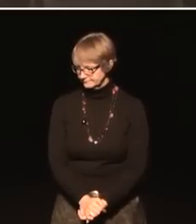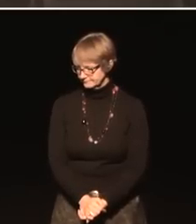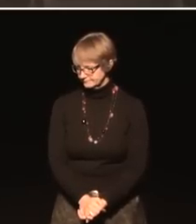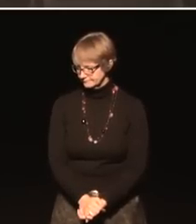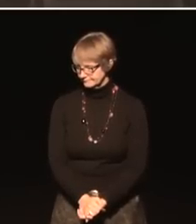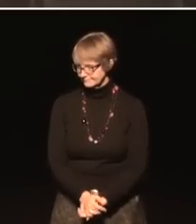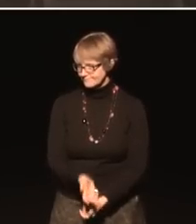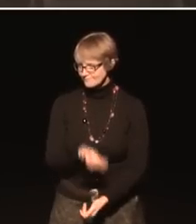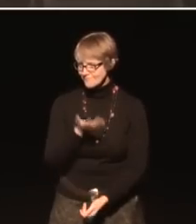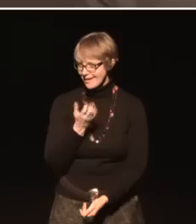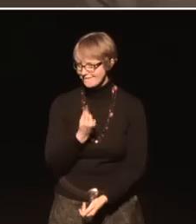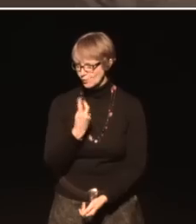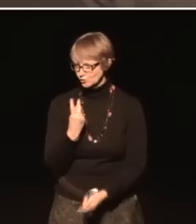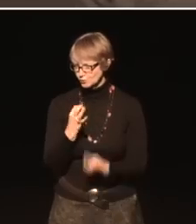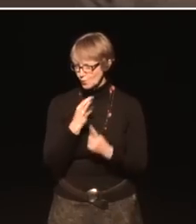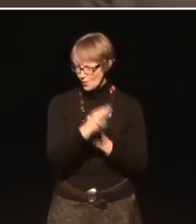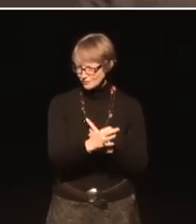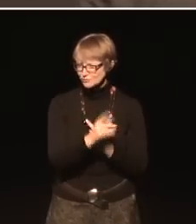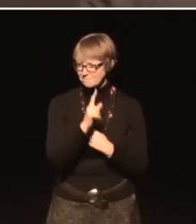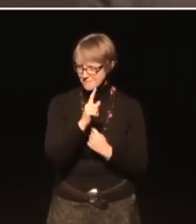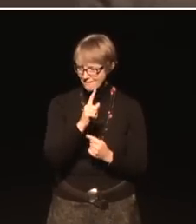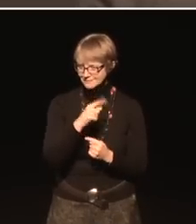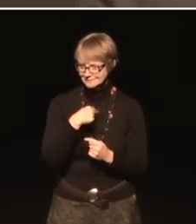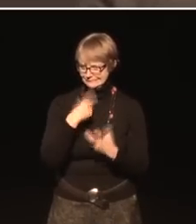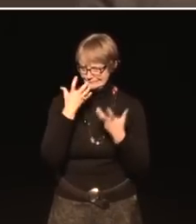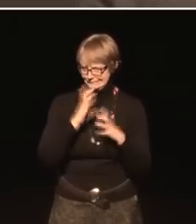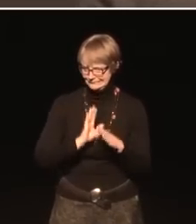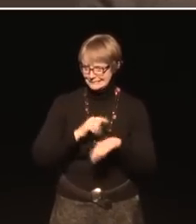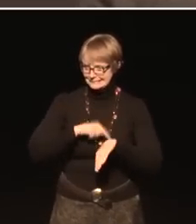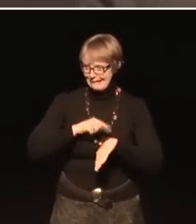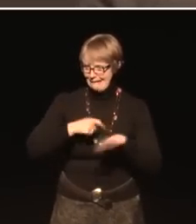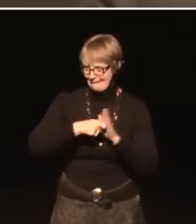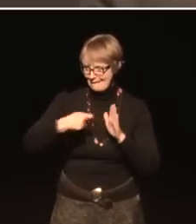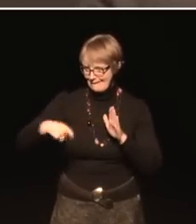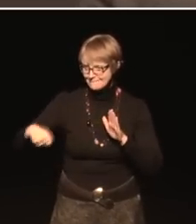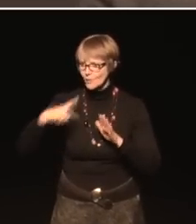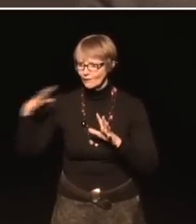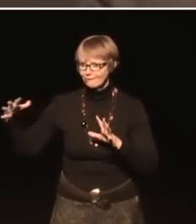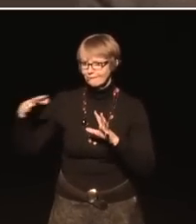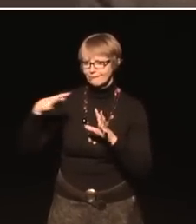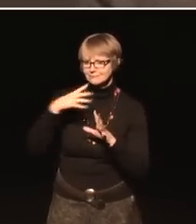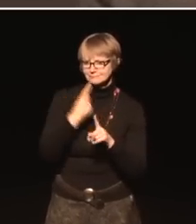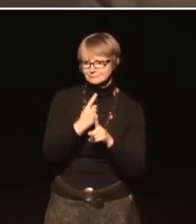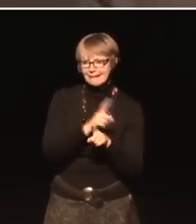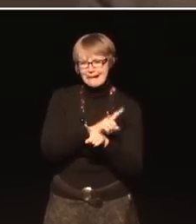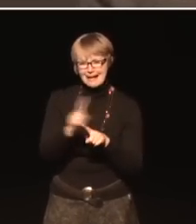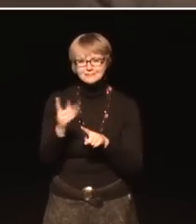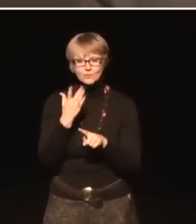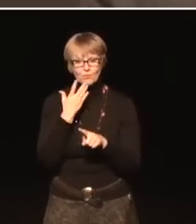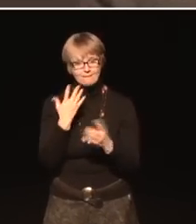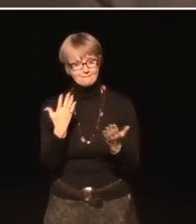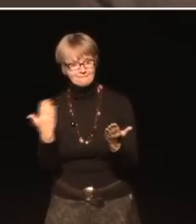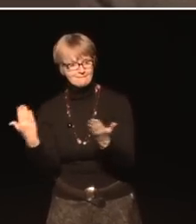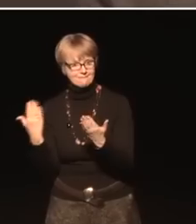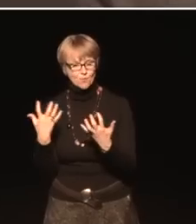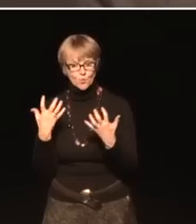I've got a couple of questions for you, Maria, but actually, because we're slightly overrunning, I'm going to come back to them later when I open up to the audience, and the same